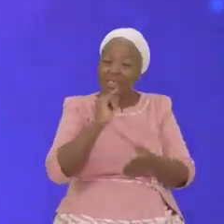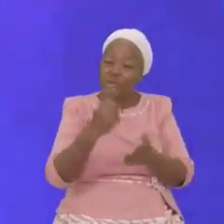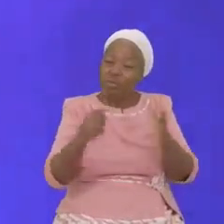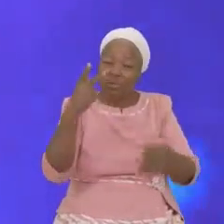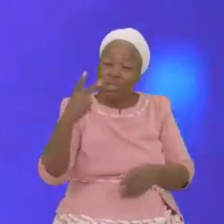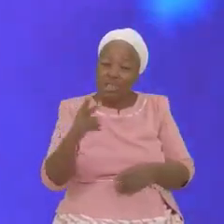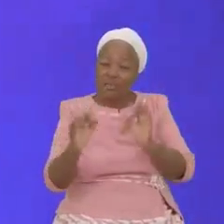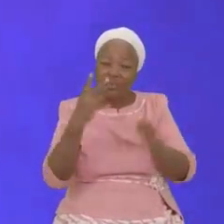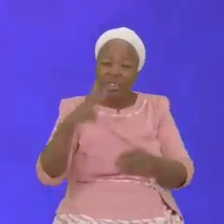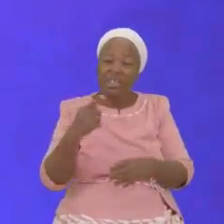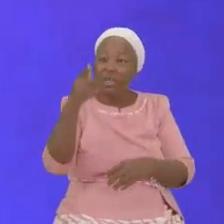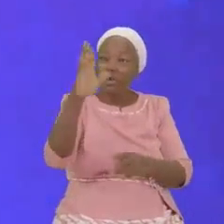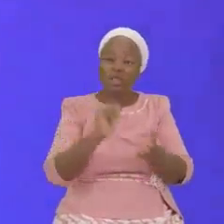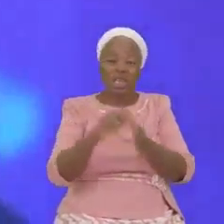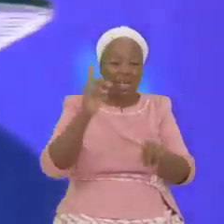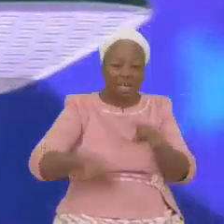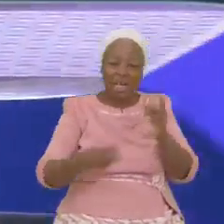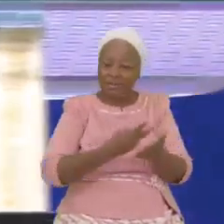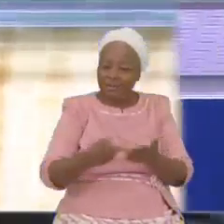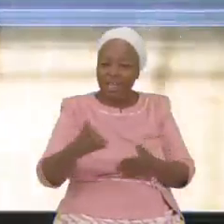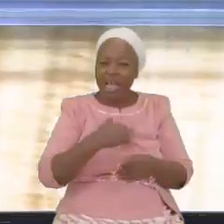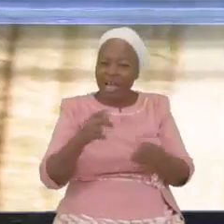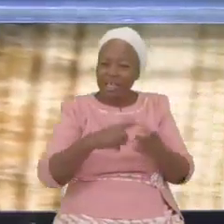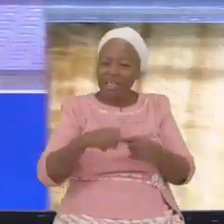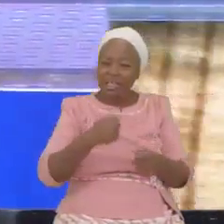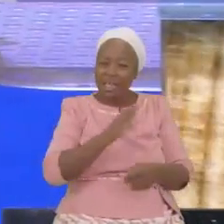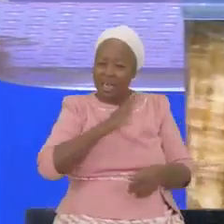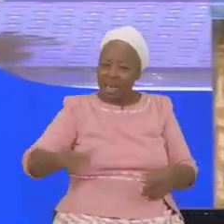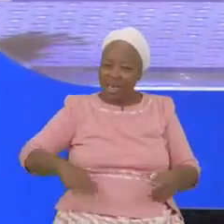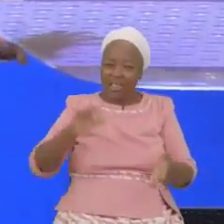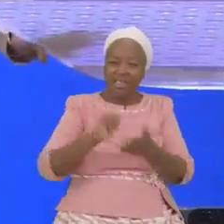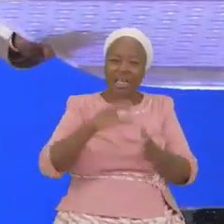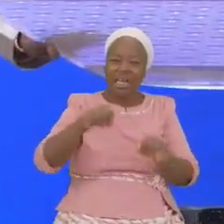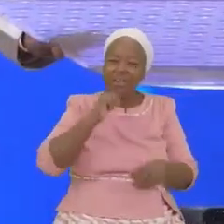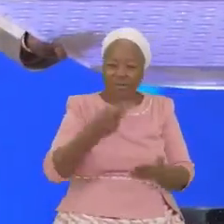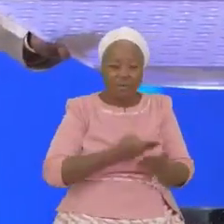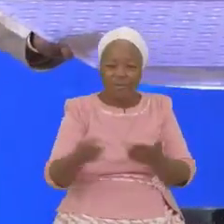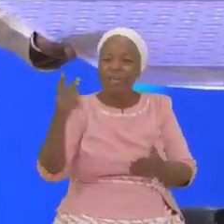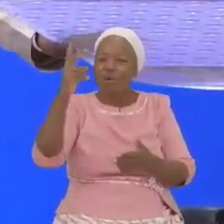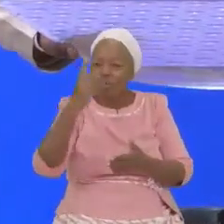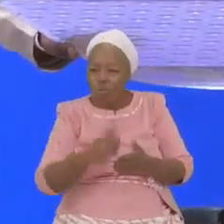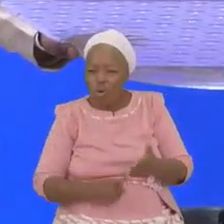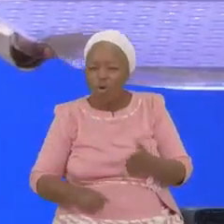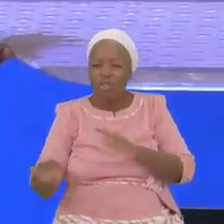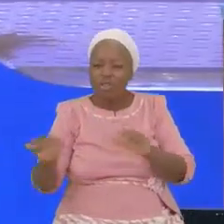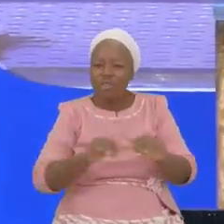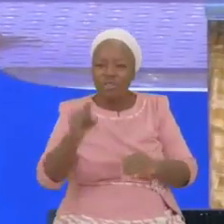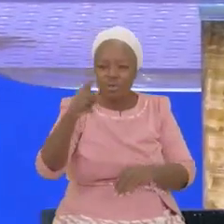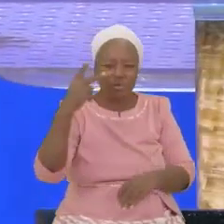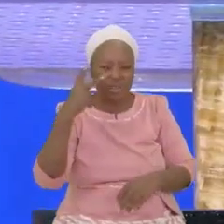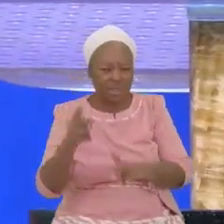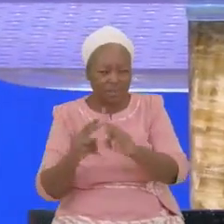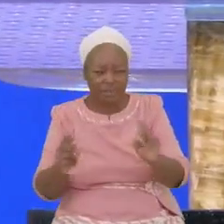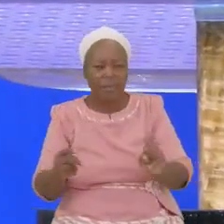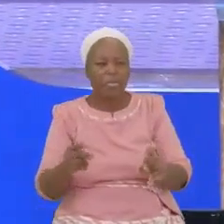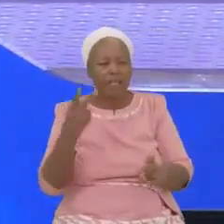the God that cannot fail and the Christ that cannot fail, what seest thou? Look at